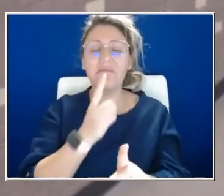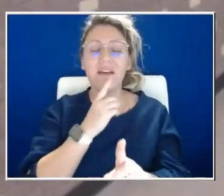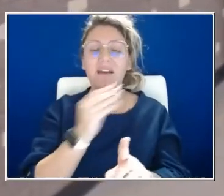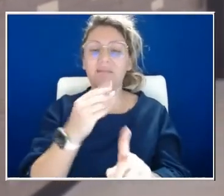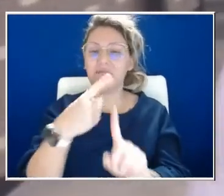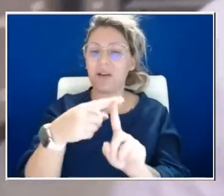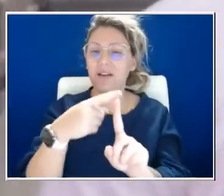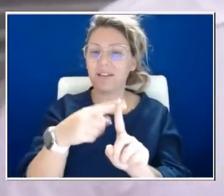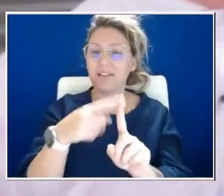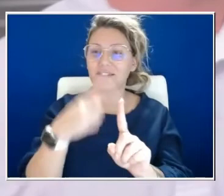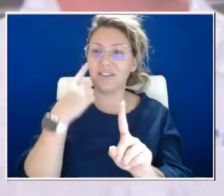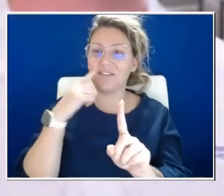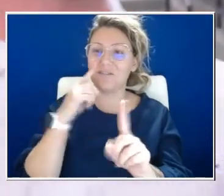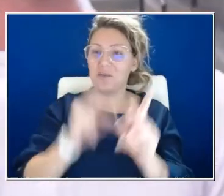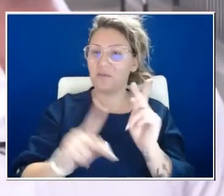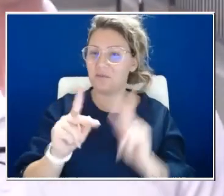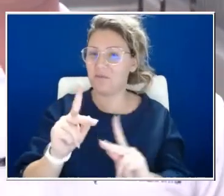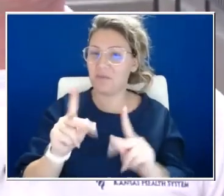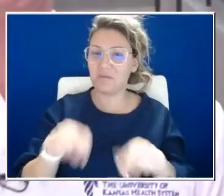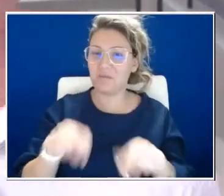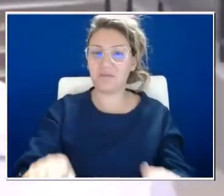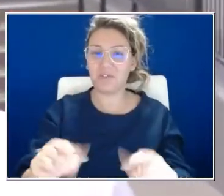come.